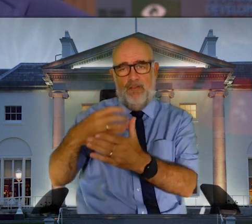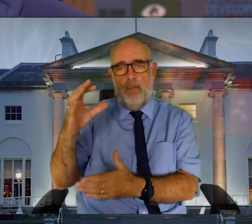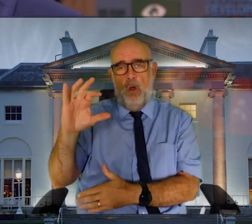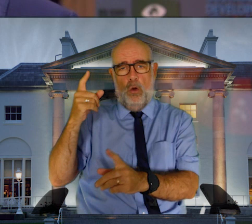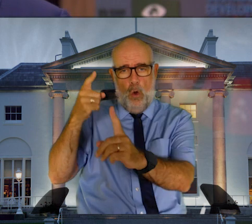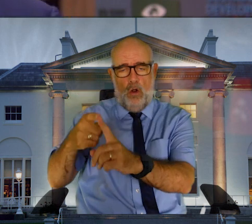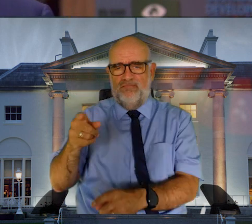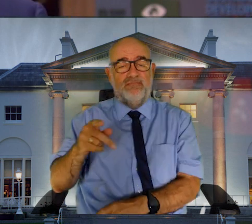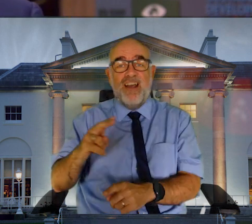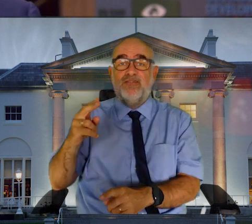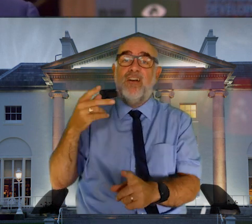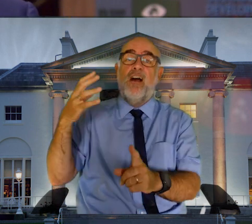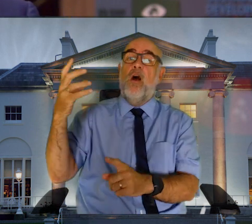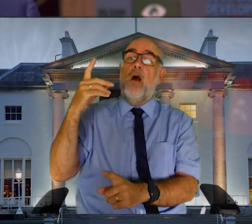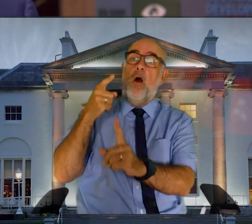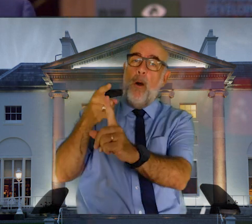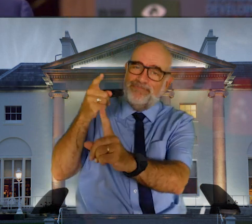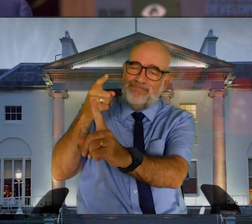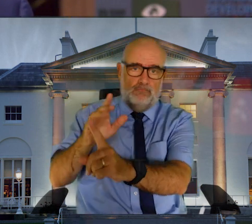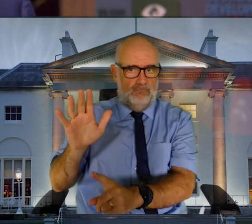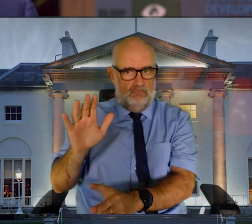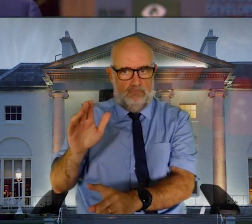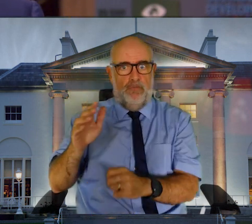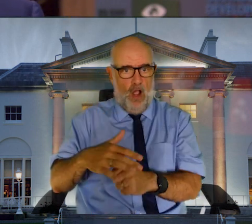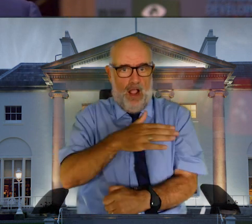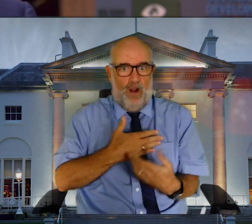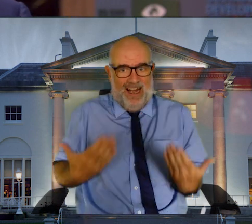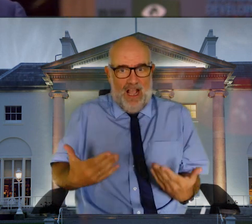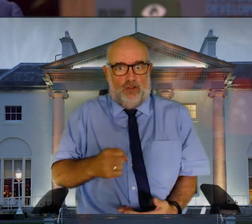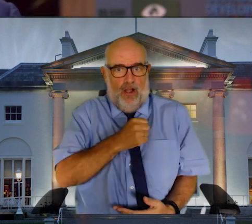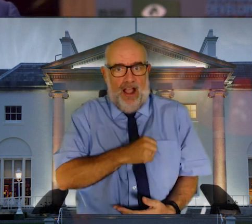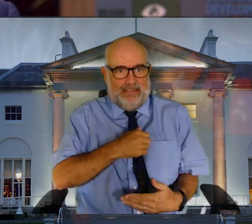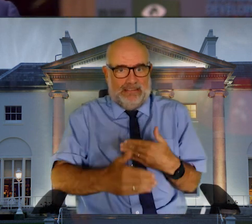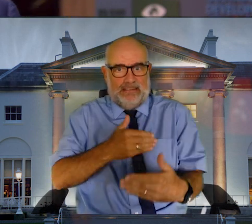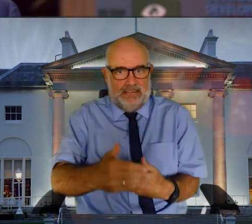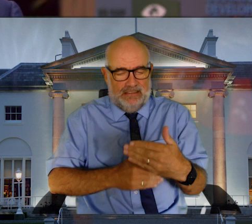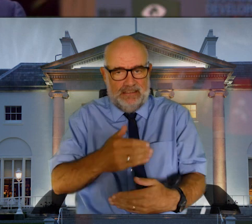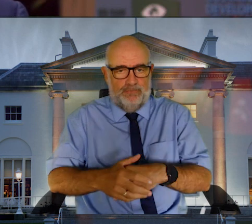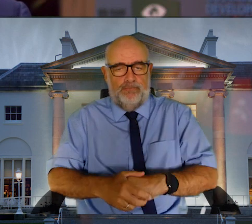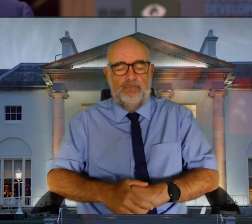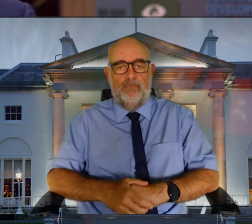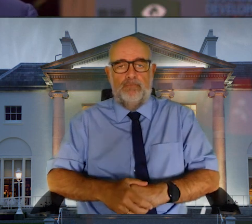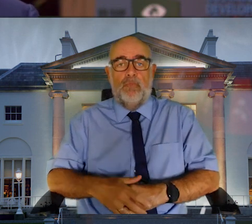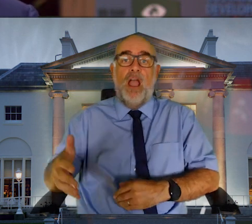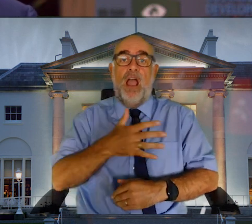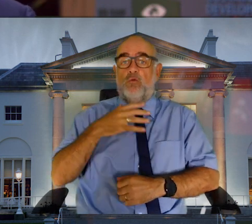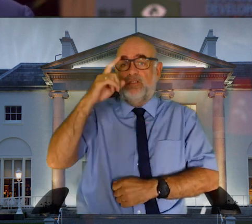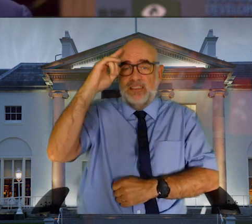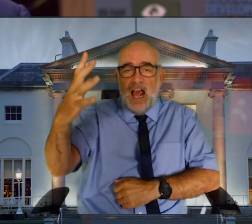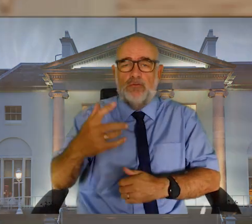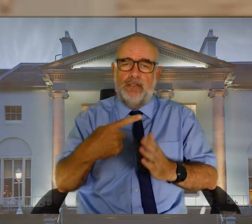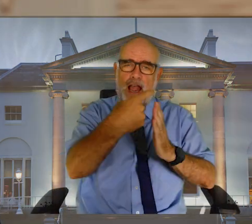We have resigned to a politics of fear rather than to the emancipatory promise of the politics of